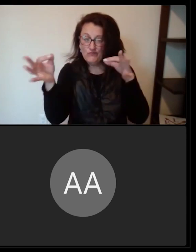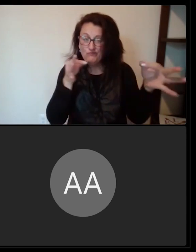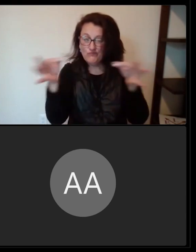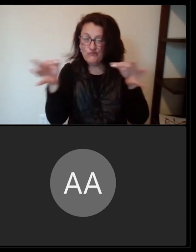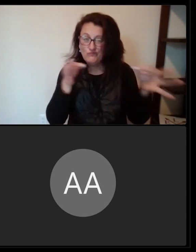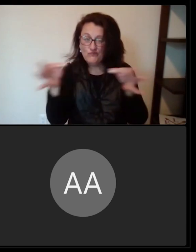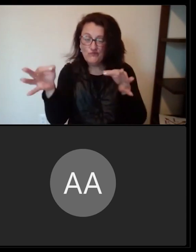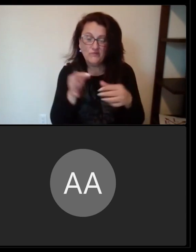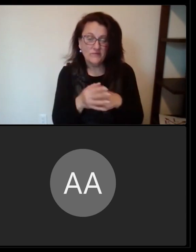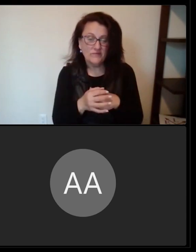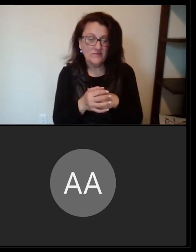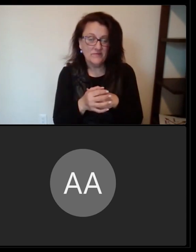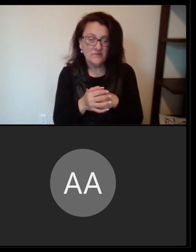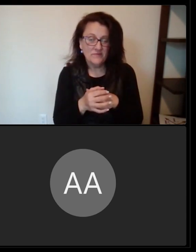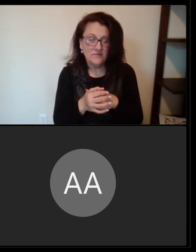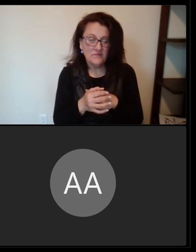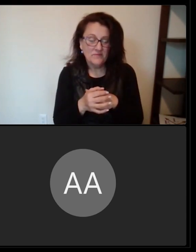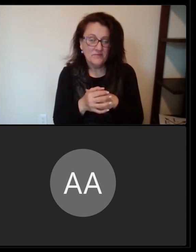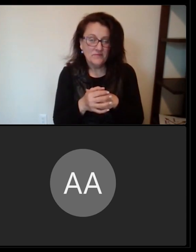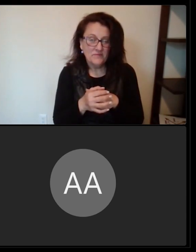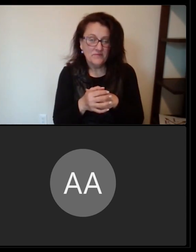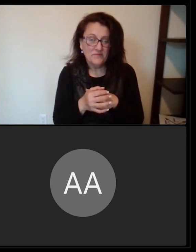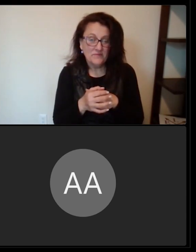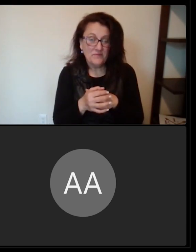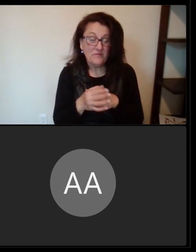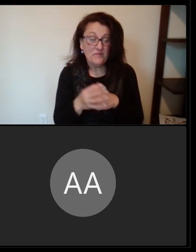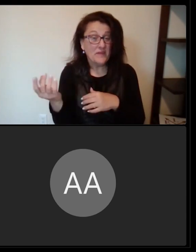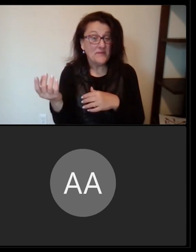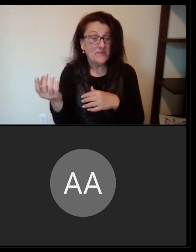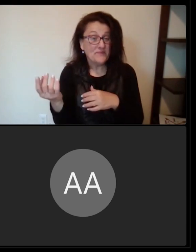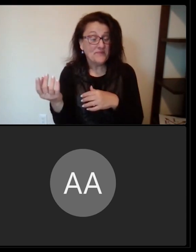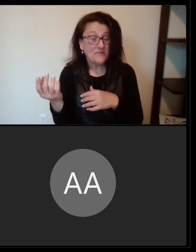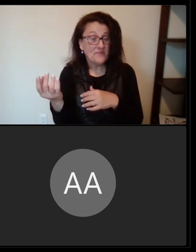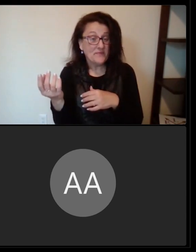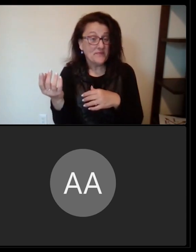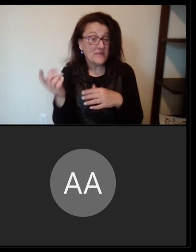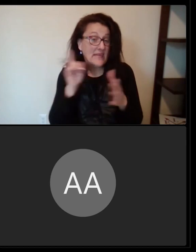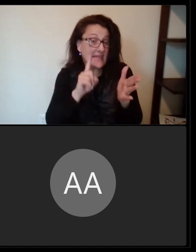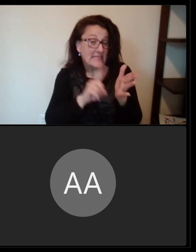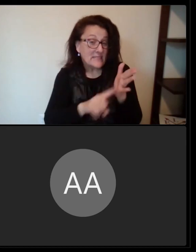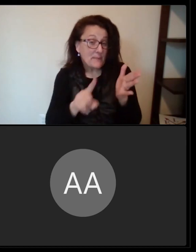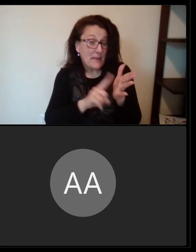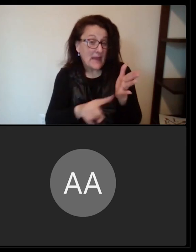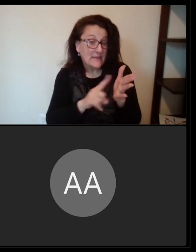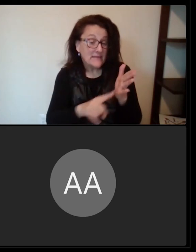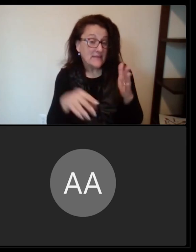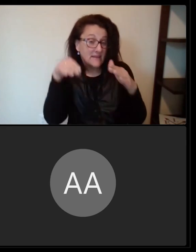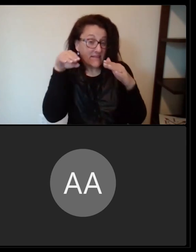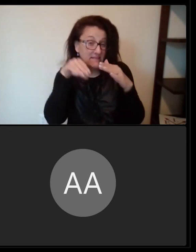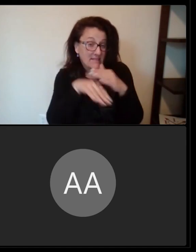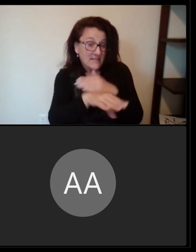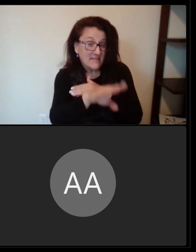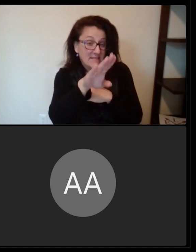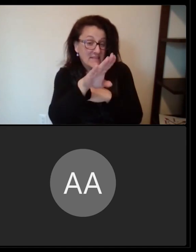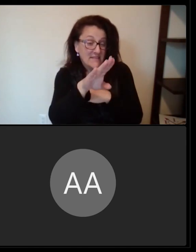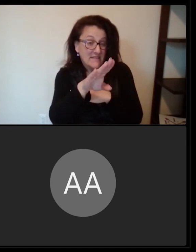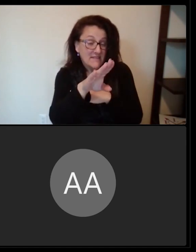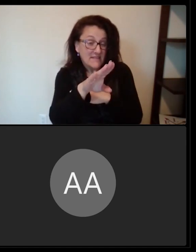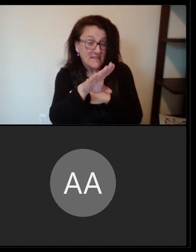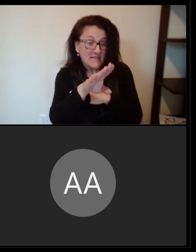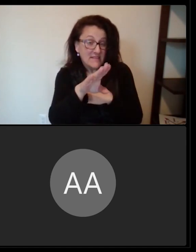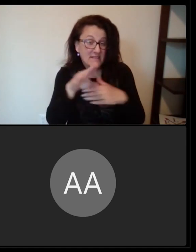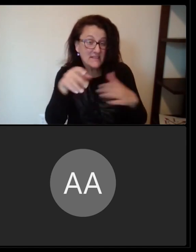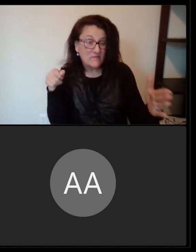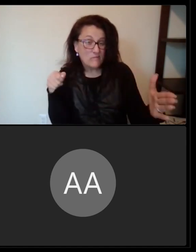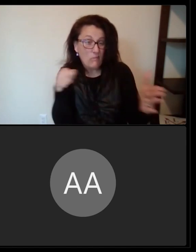specifically. At the beginning of the day, the inspectors would come in, they would take their plug, they would